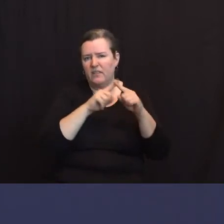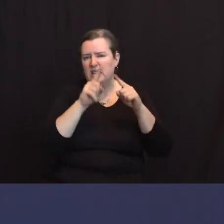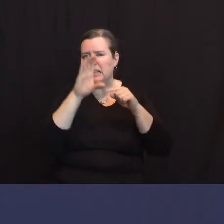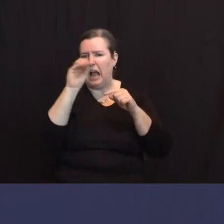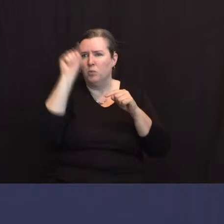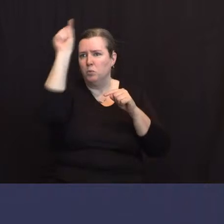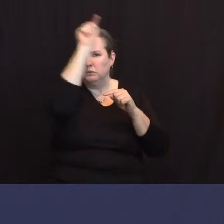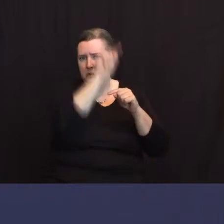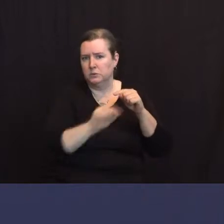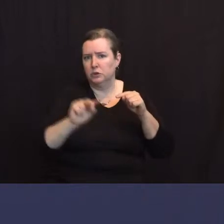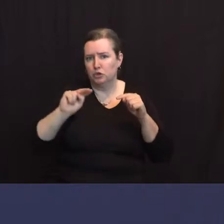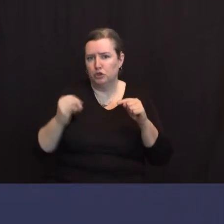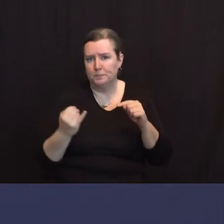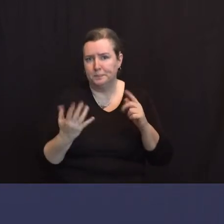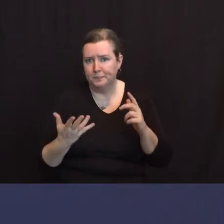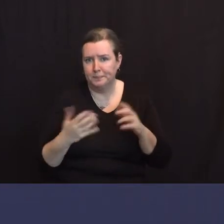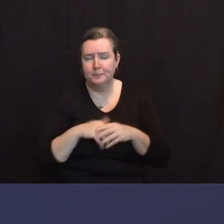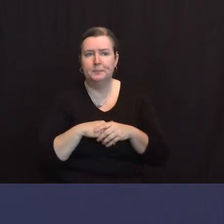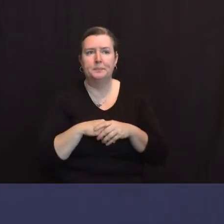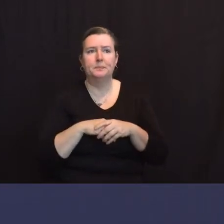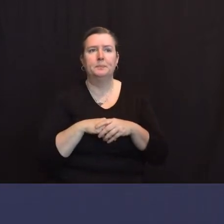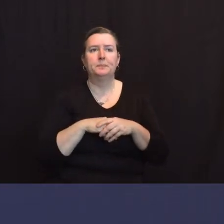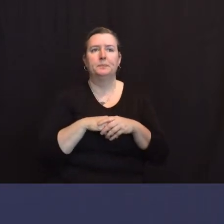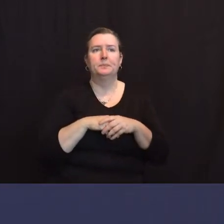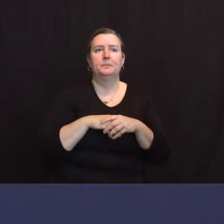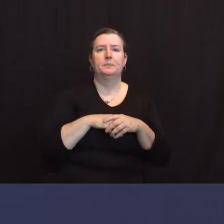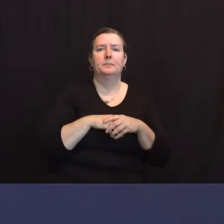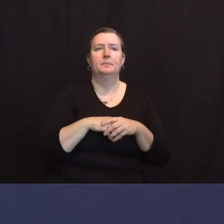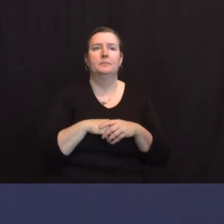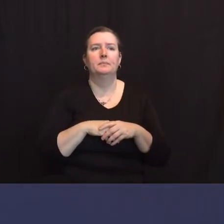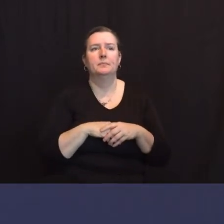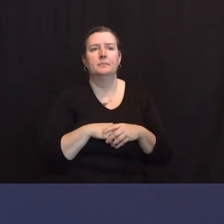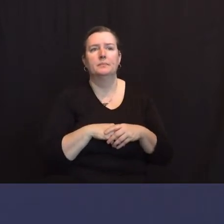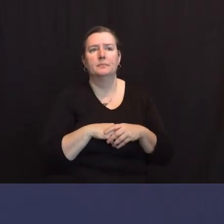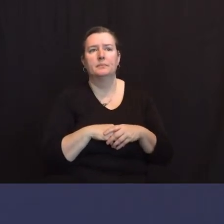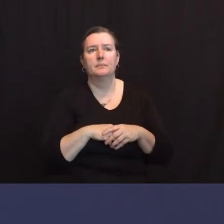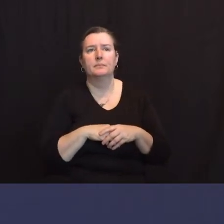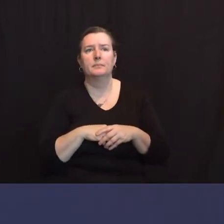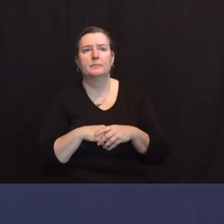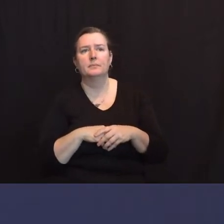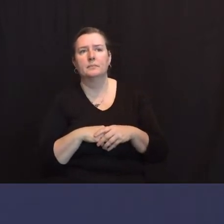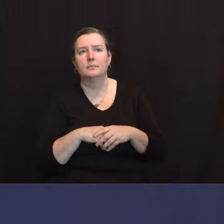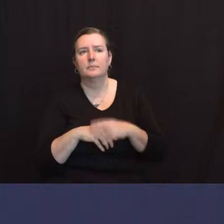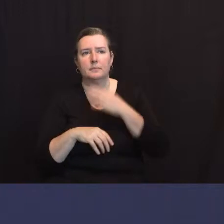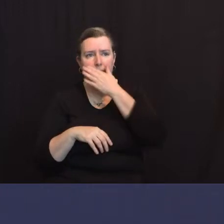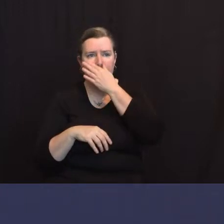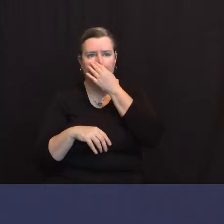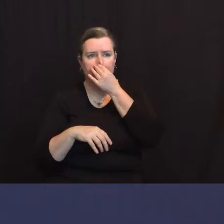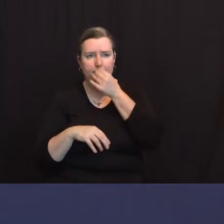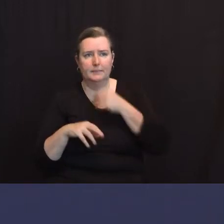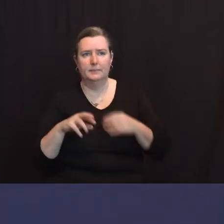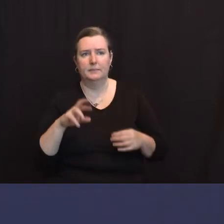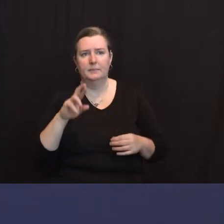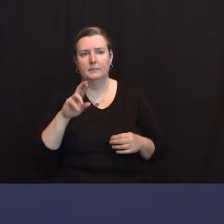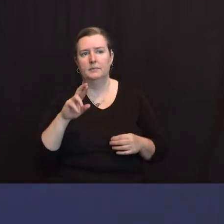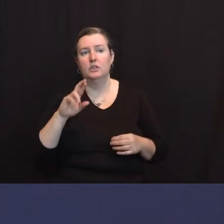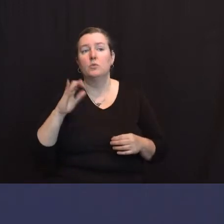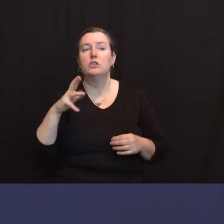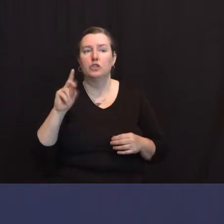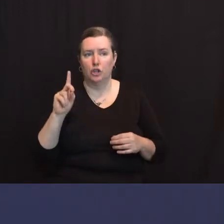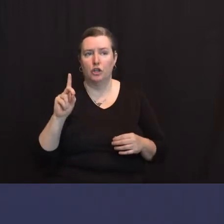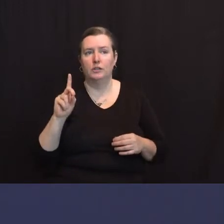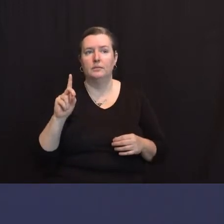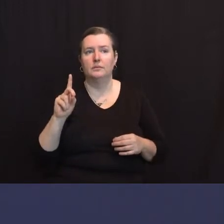can come back on that, or Eddie. Listen, Richard Smith is a friend. He and I had an exchange on text just as I was coming over